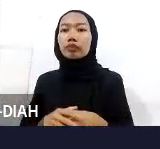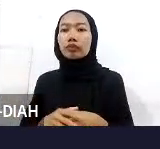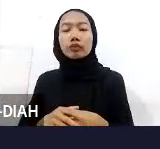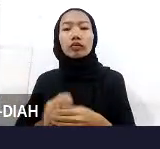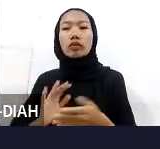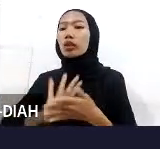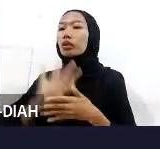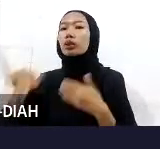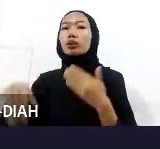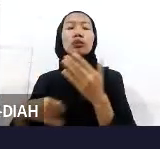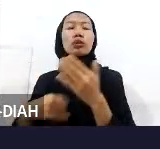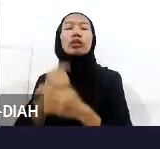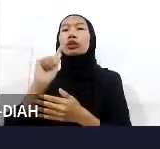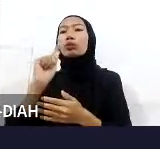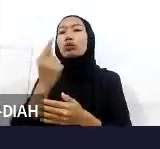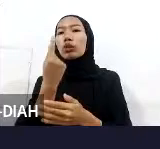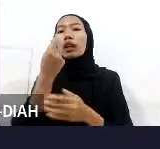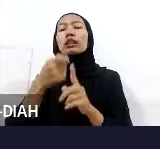developing